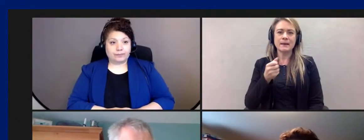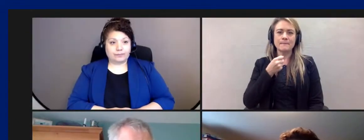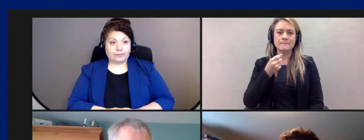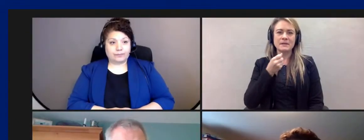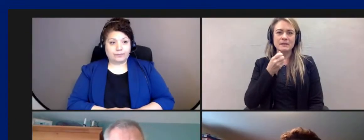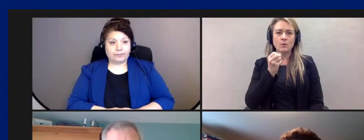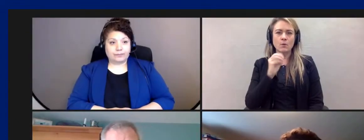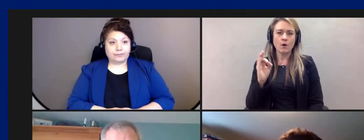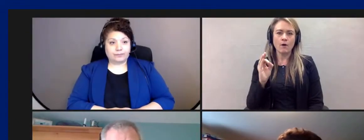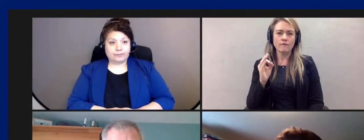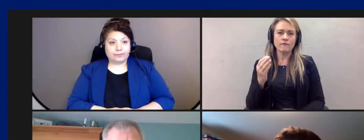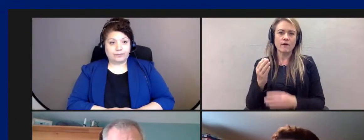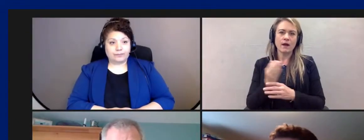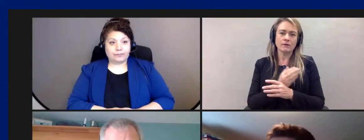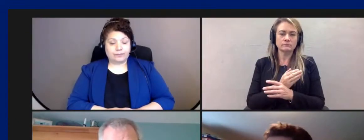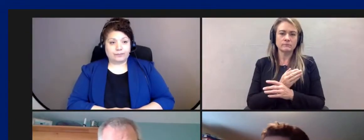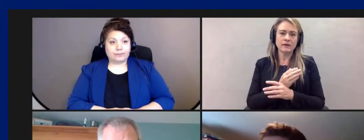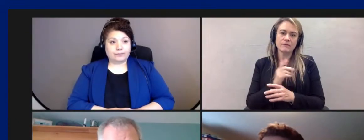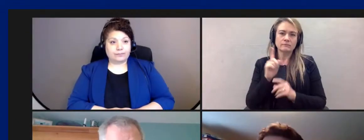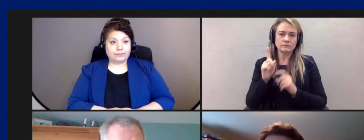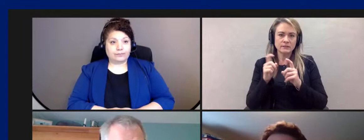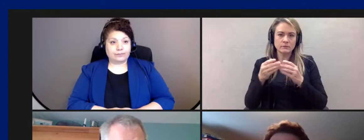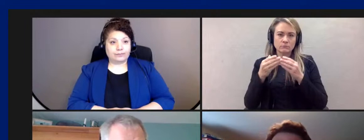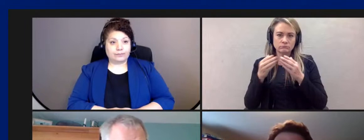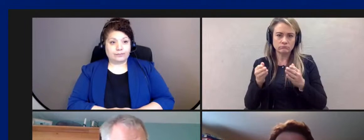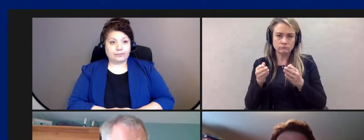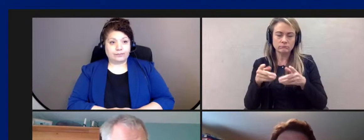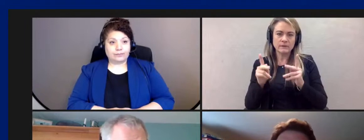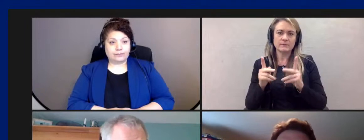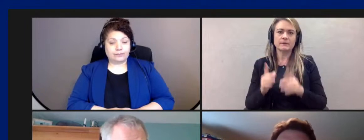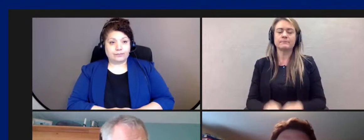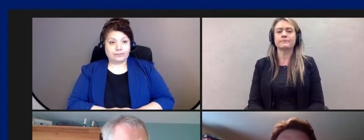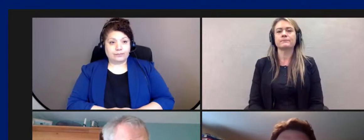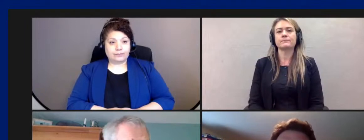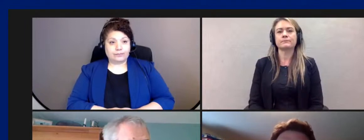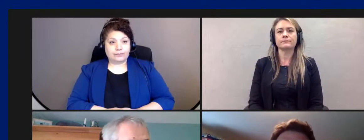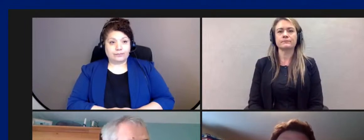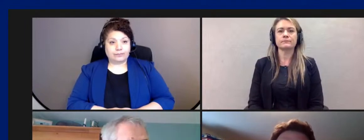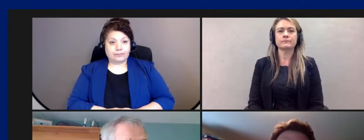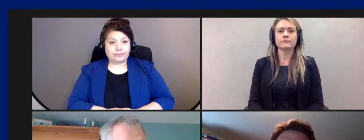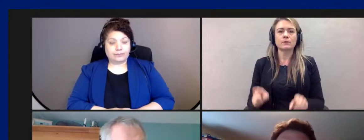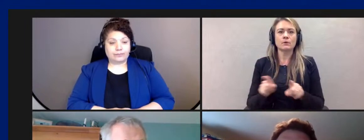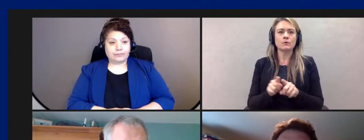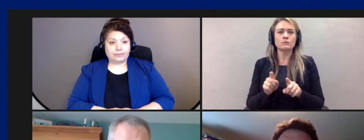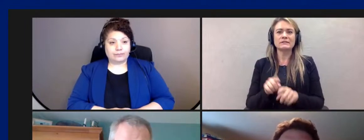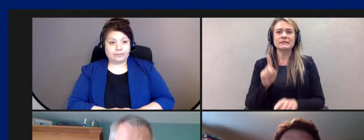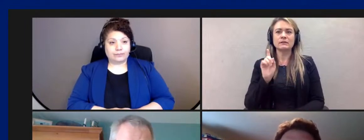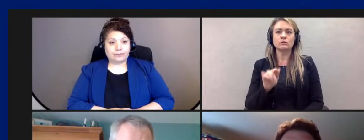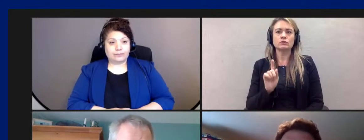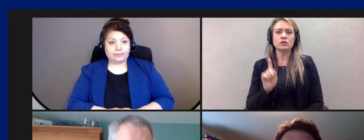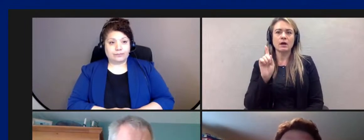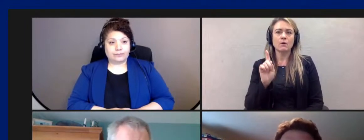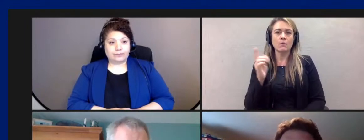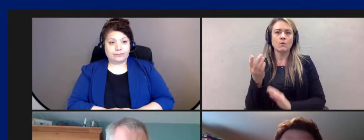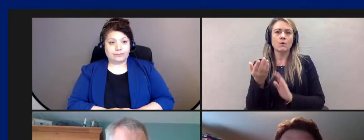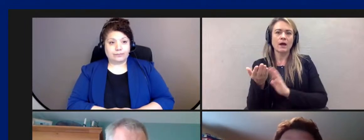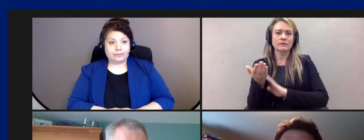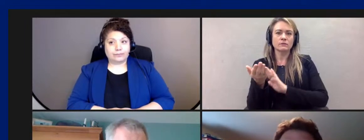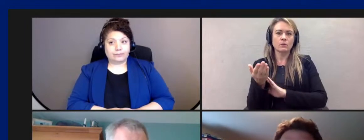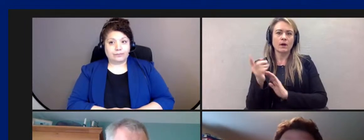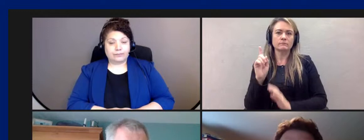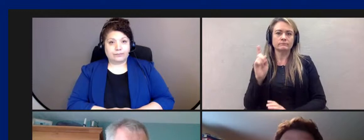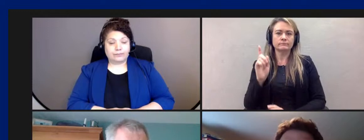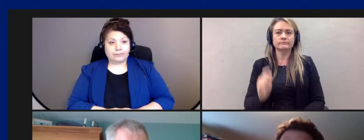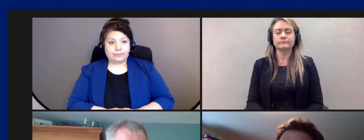votre question. Veuillez aussi changer votre écran en mode speaker en anglais pour pouvoir mieux voir les porte-paroles. Ce bouton est en haut à la droite. Reporters